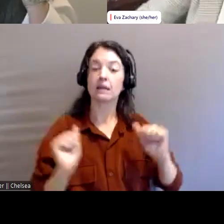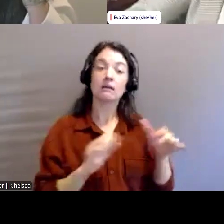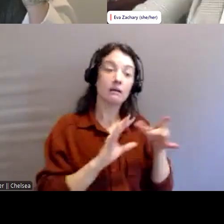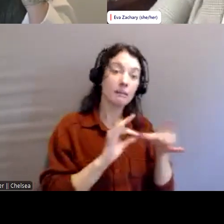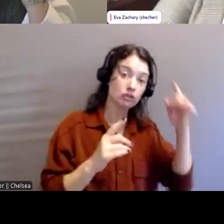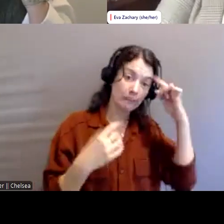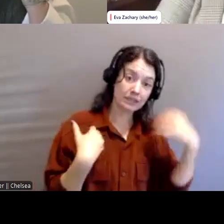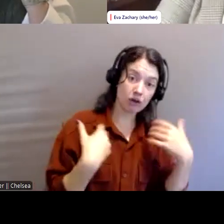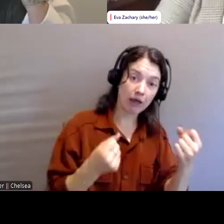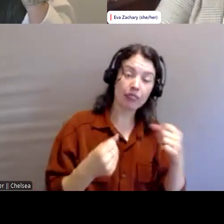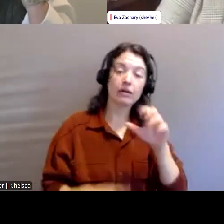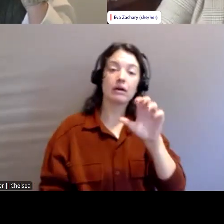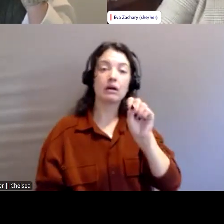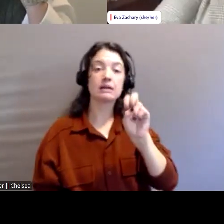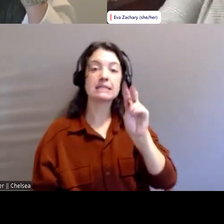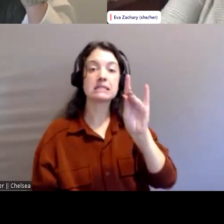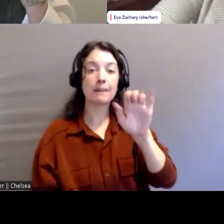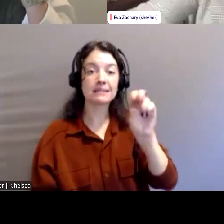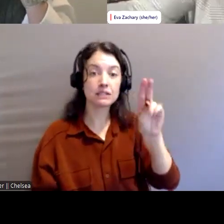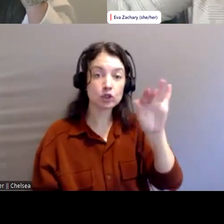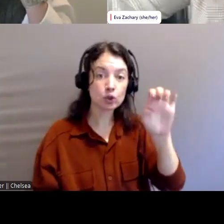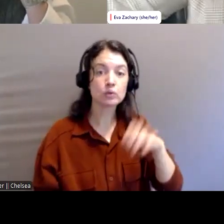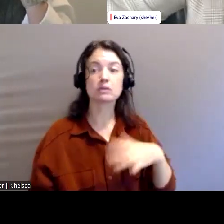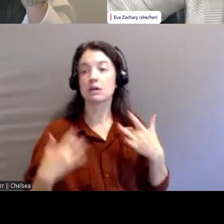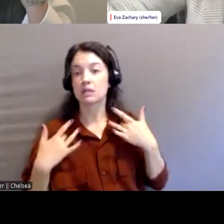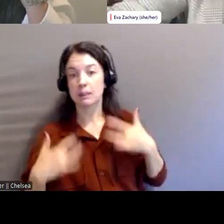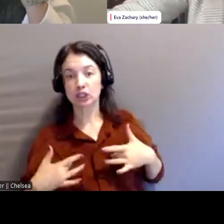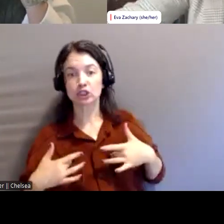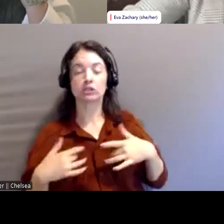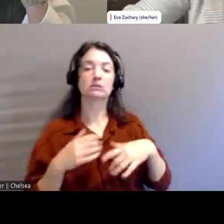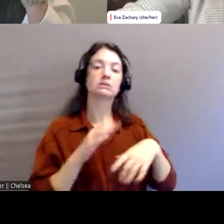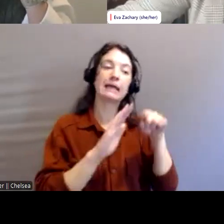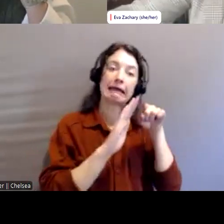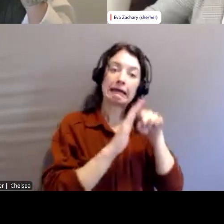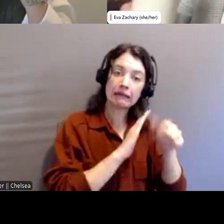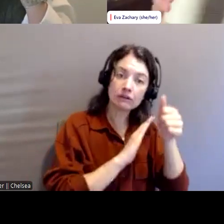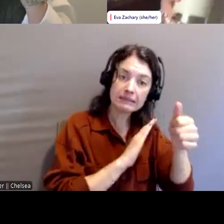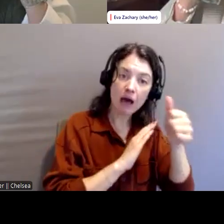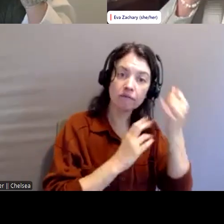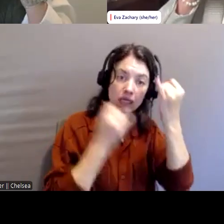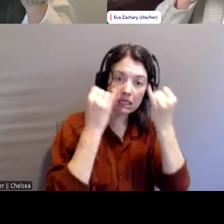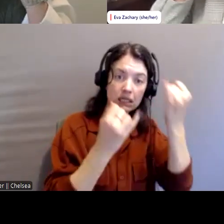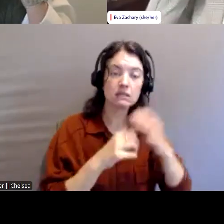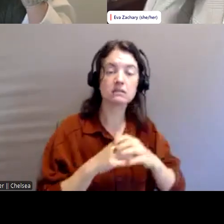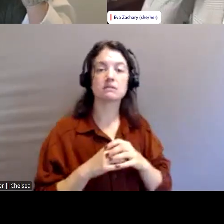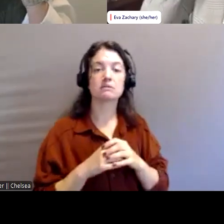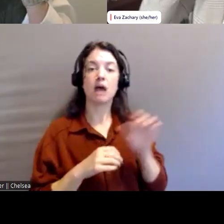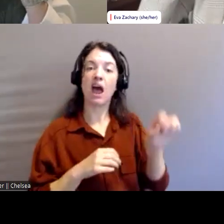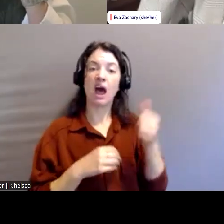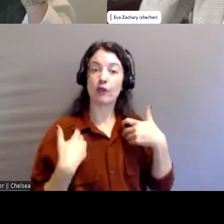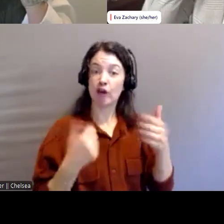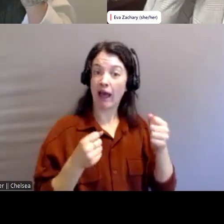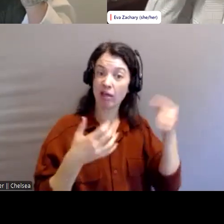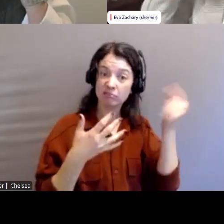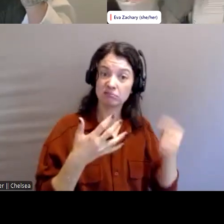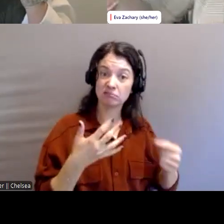talked a little bit about depression and suicidality, talked about sort of cognitive decline and other kind of health conditions. And I think that